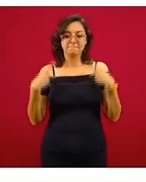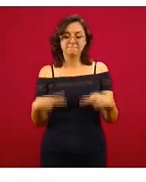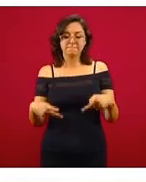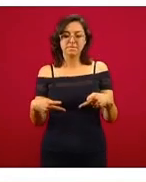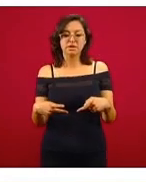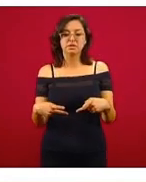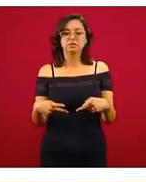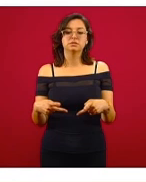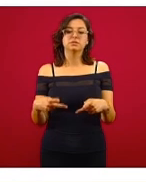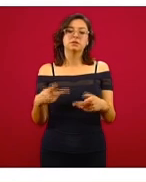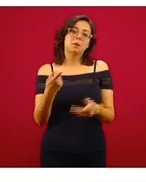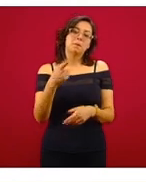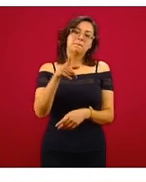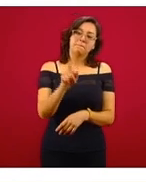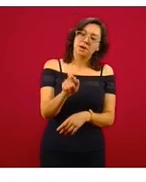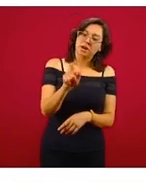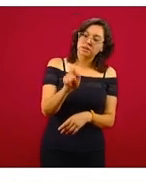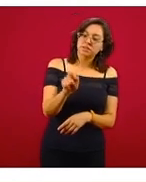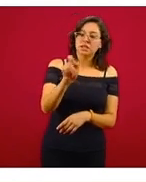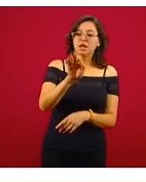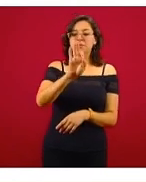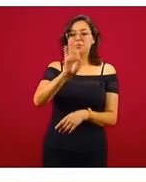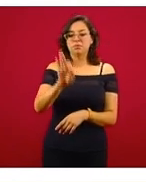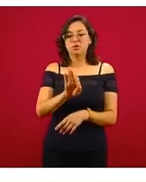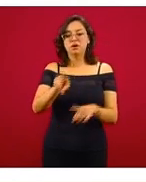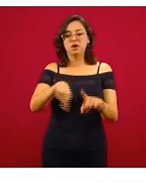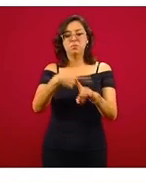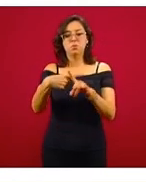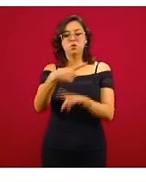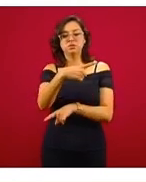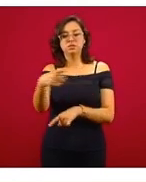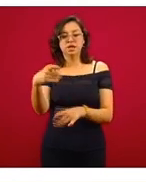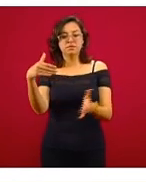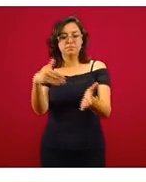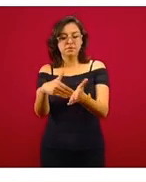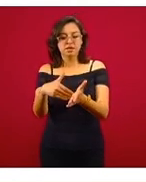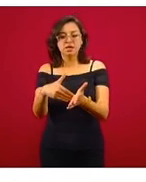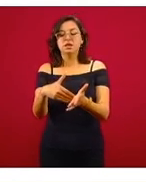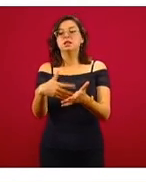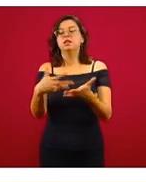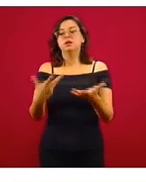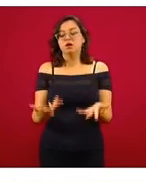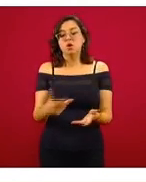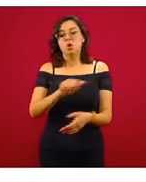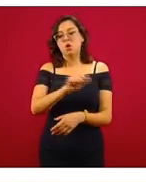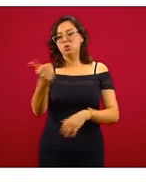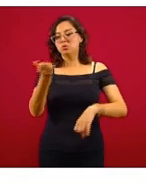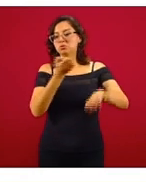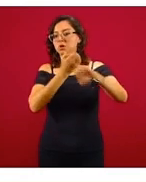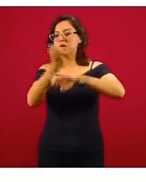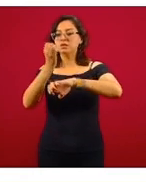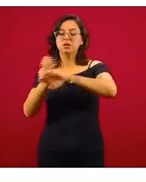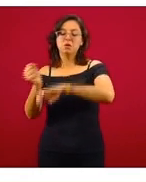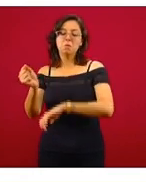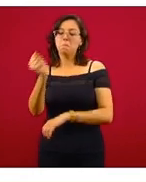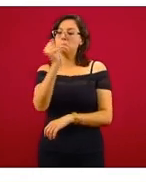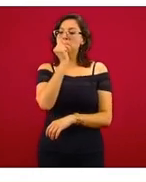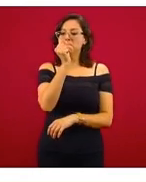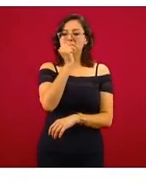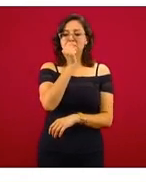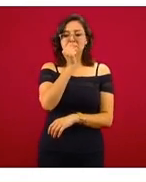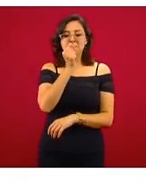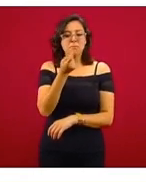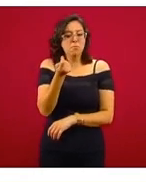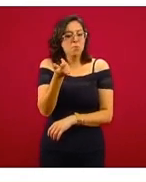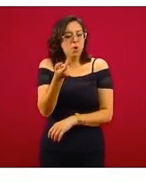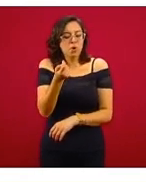active pandemic incidence rate per state, remember that? And it varies from